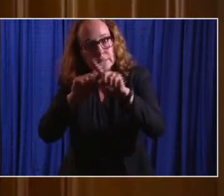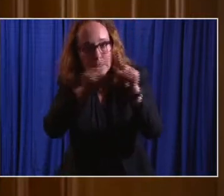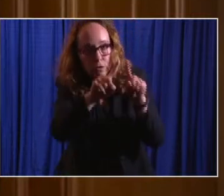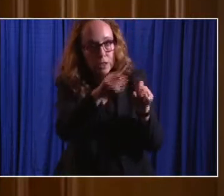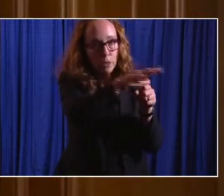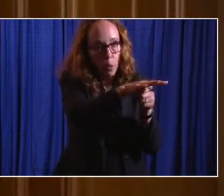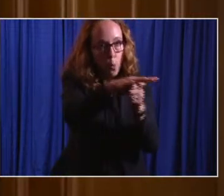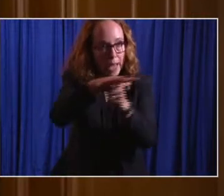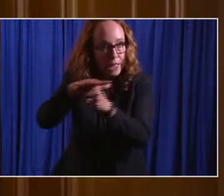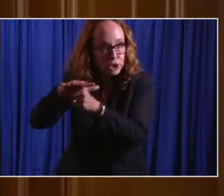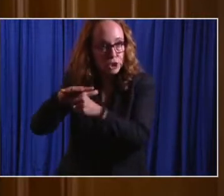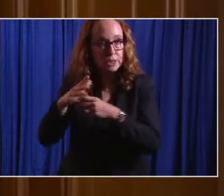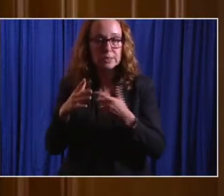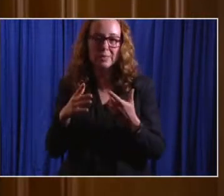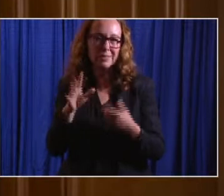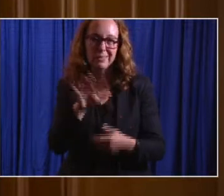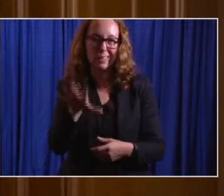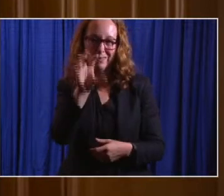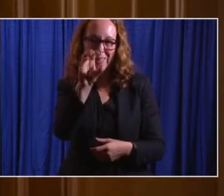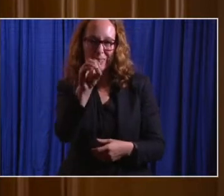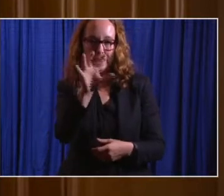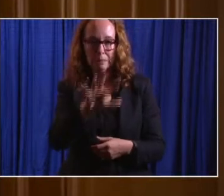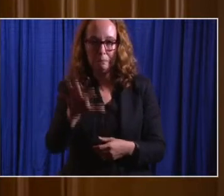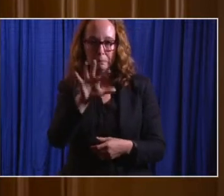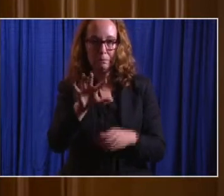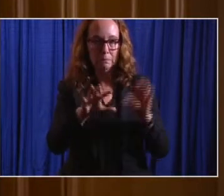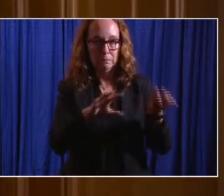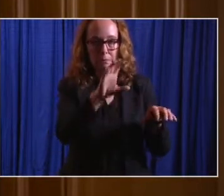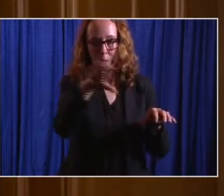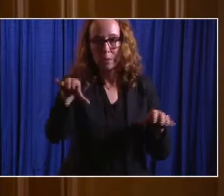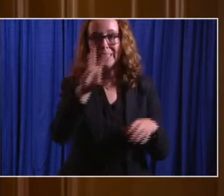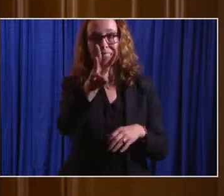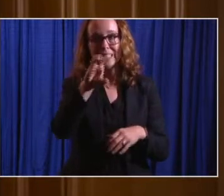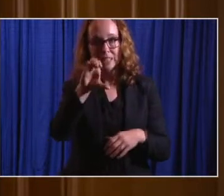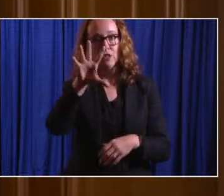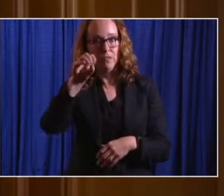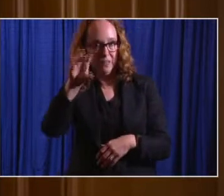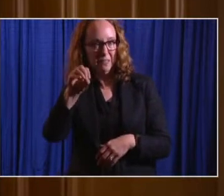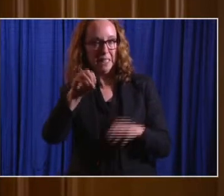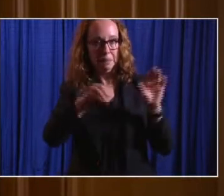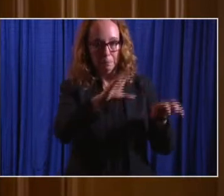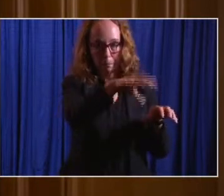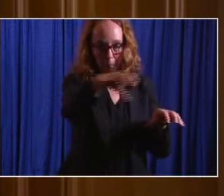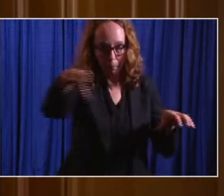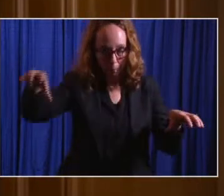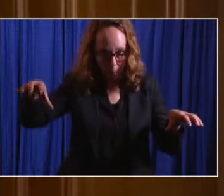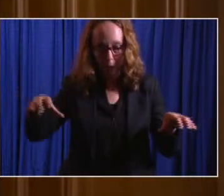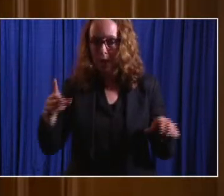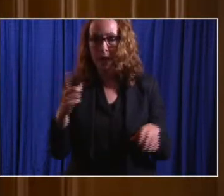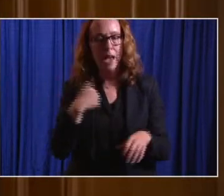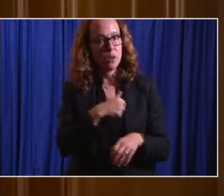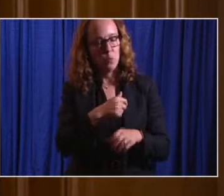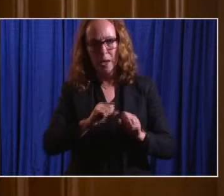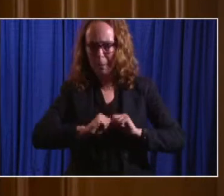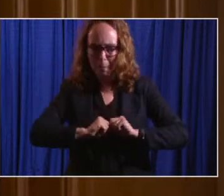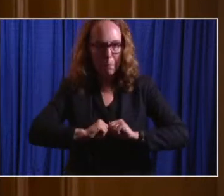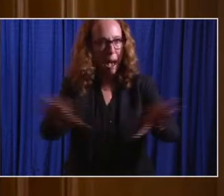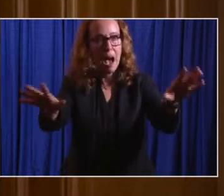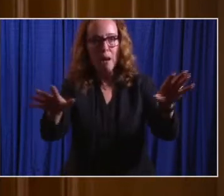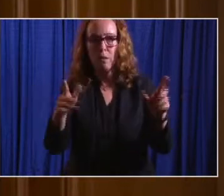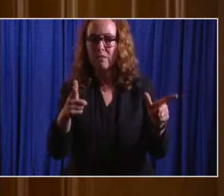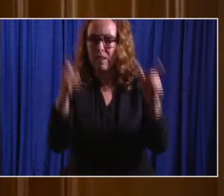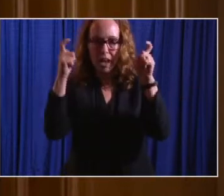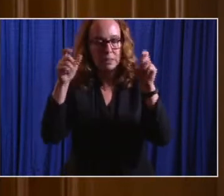off with 650, something like that, and we were trying to push it out as fast as we could because we knew there was